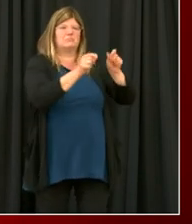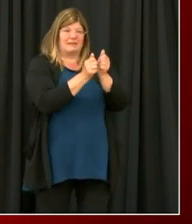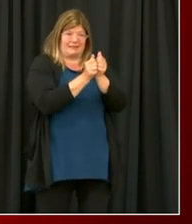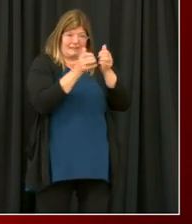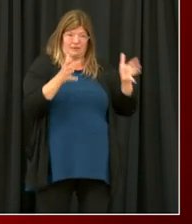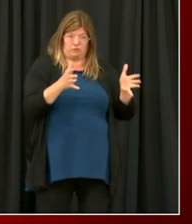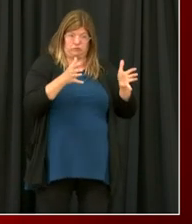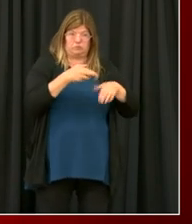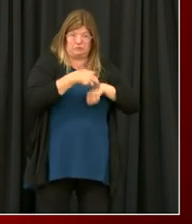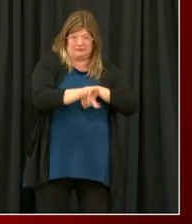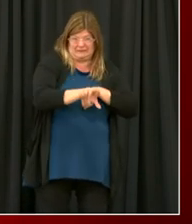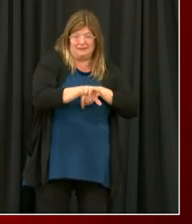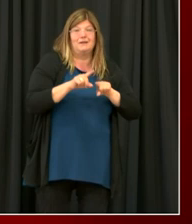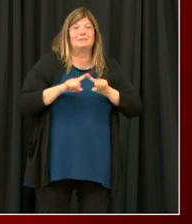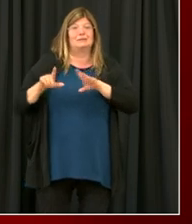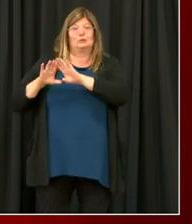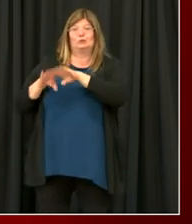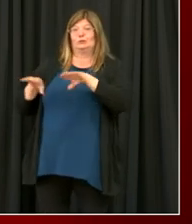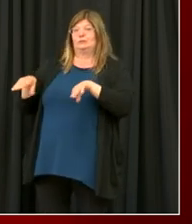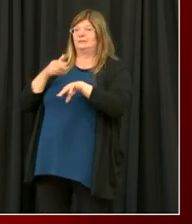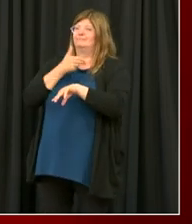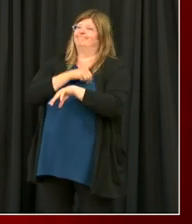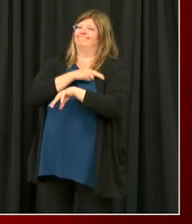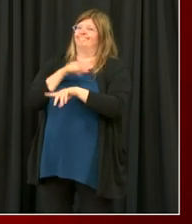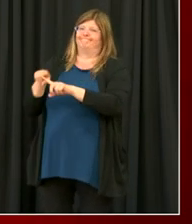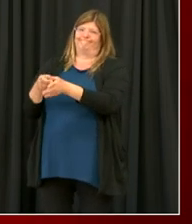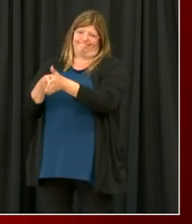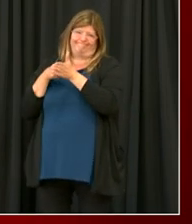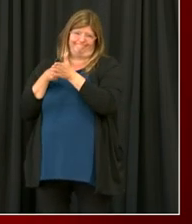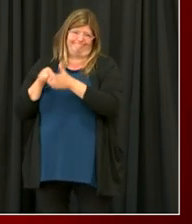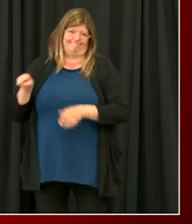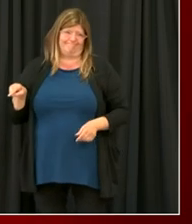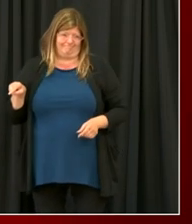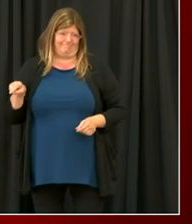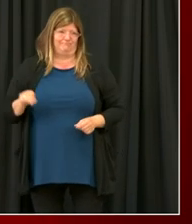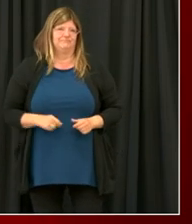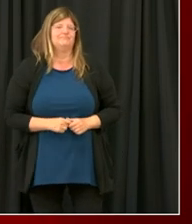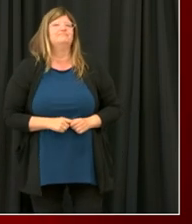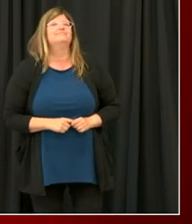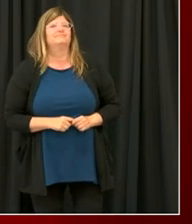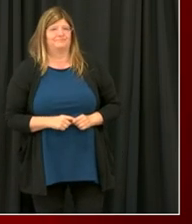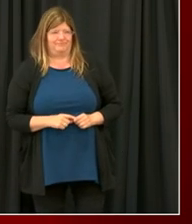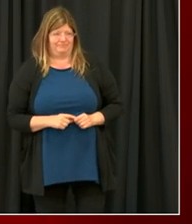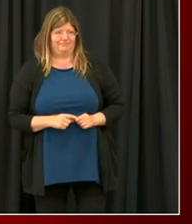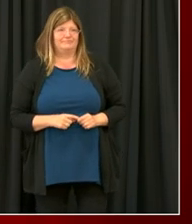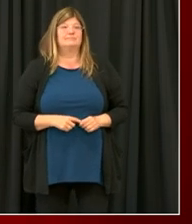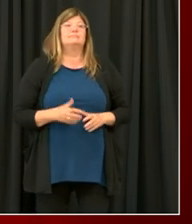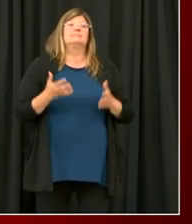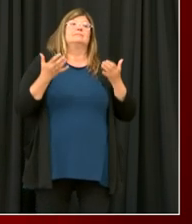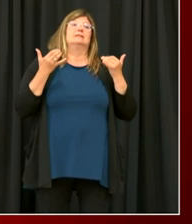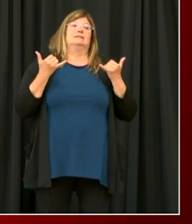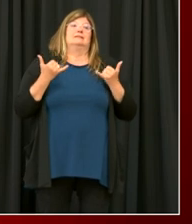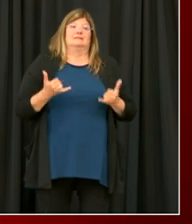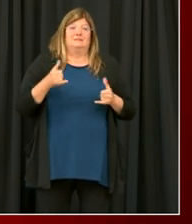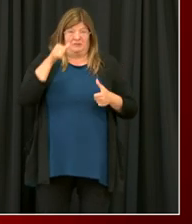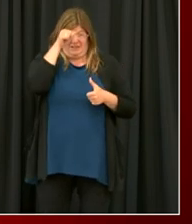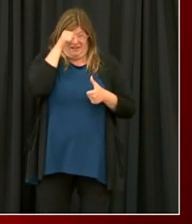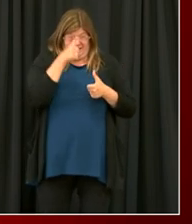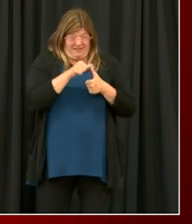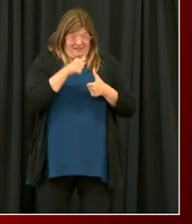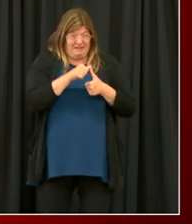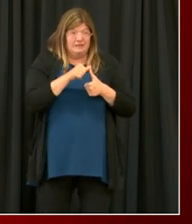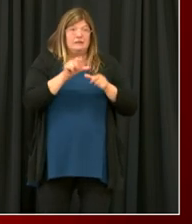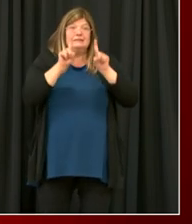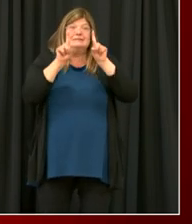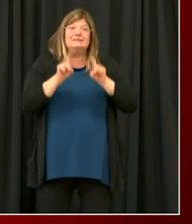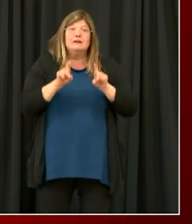offering free antibody testing available to DC residents. This, of course, is not the test that tells you whether or not